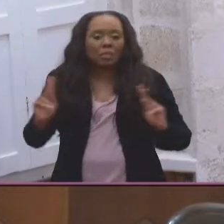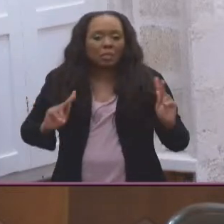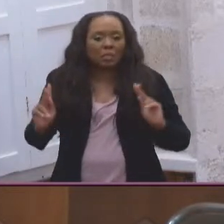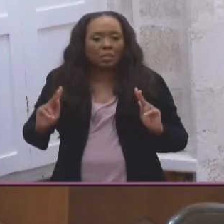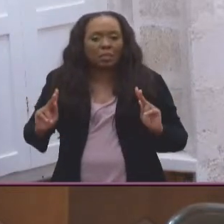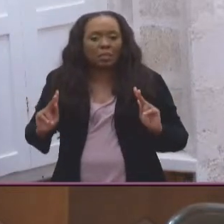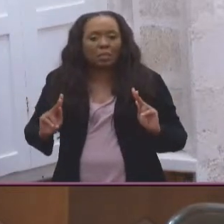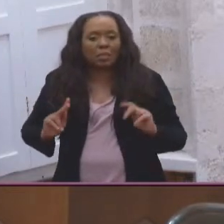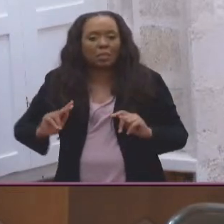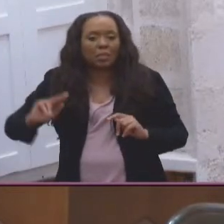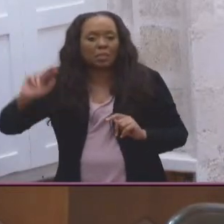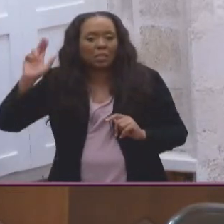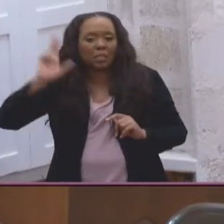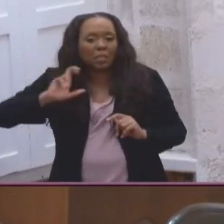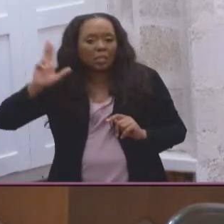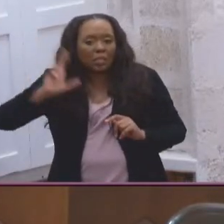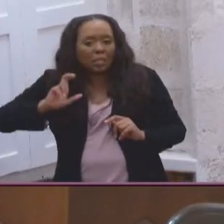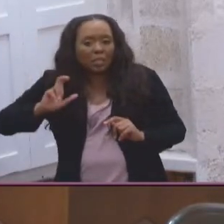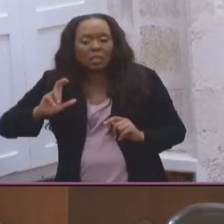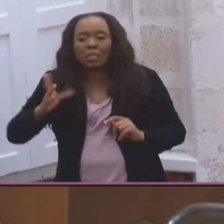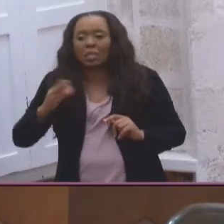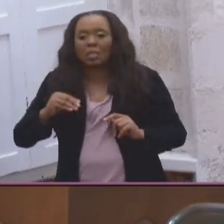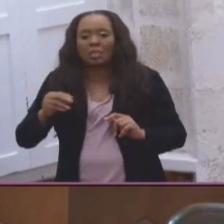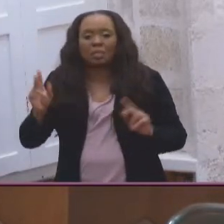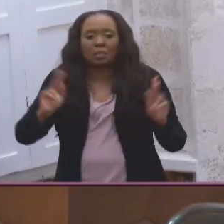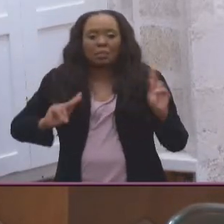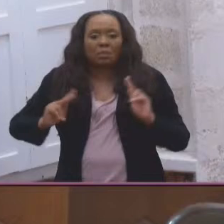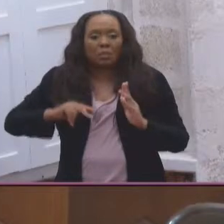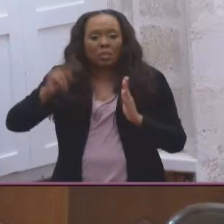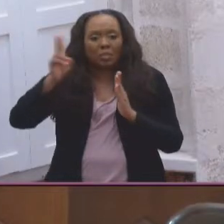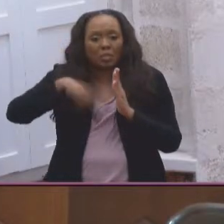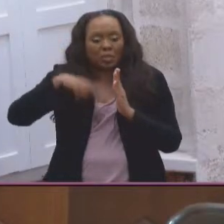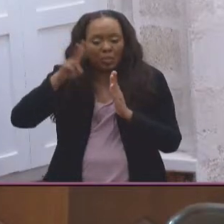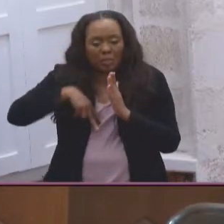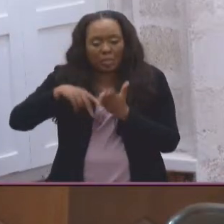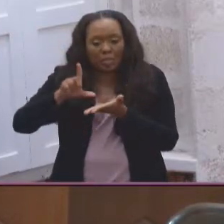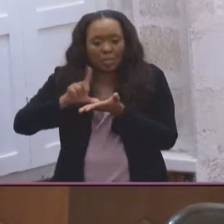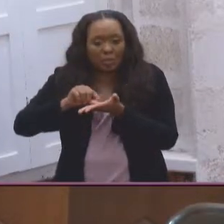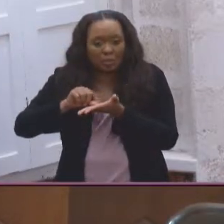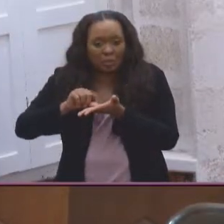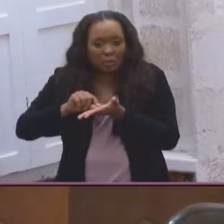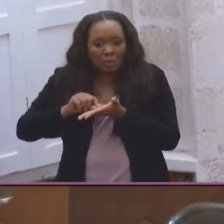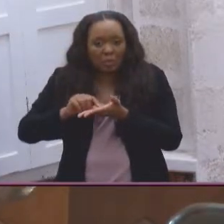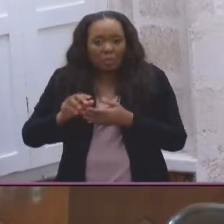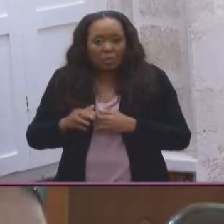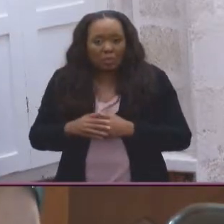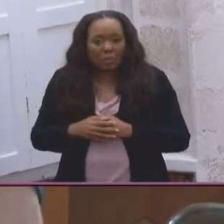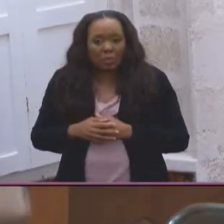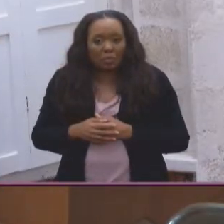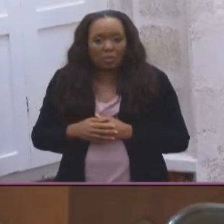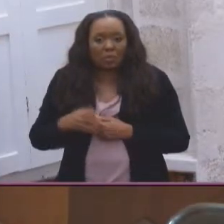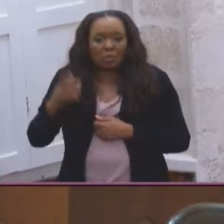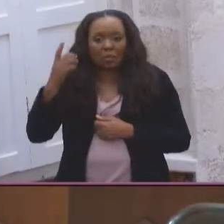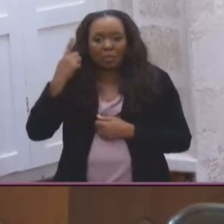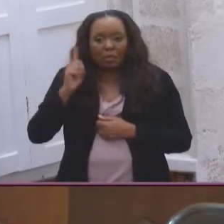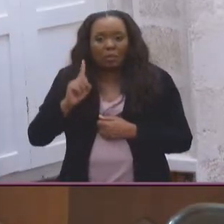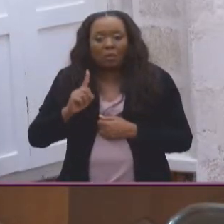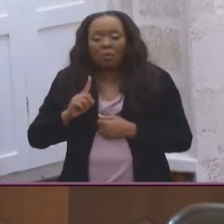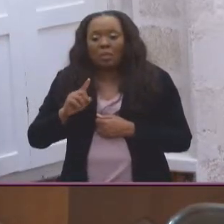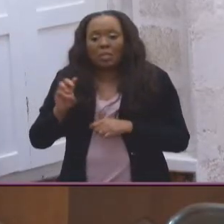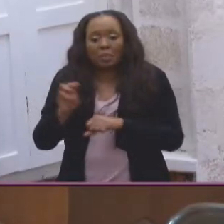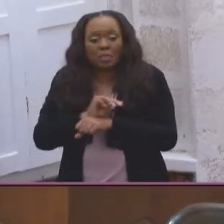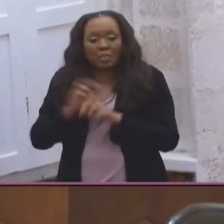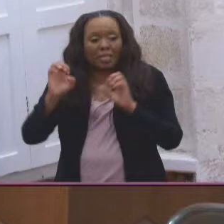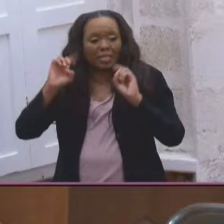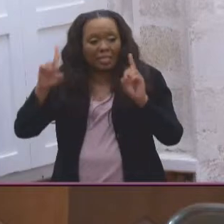today's editorial in one of our daily newspapers, which commended the ministry for its action that it took yesterday and this morning.